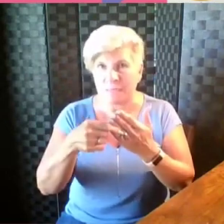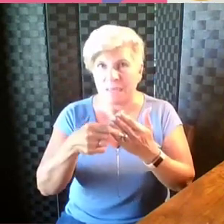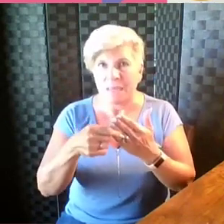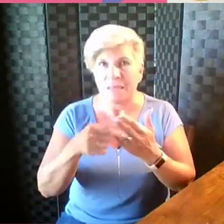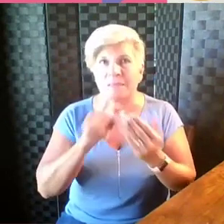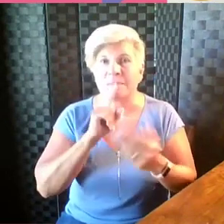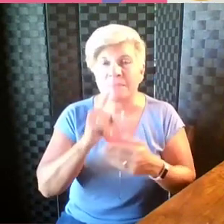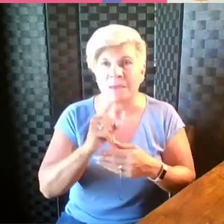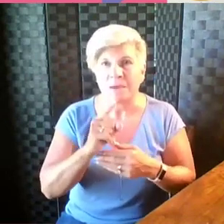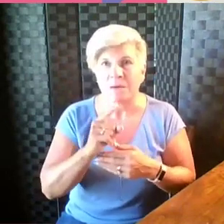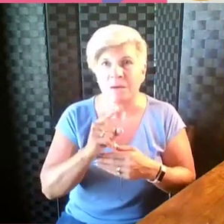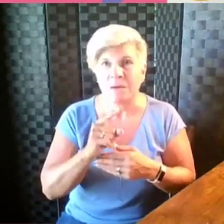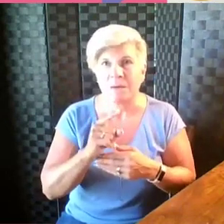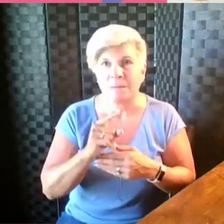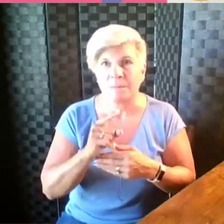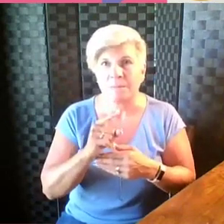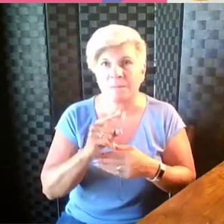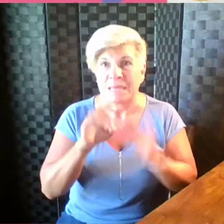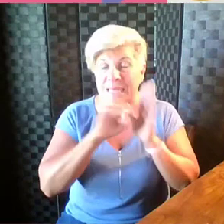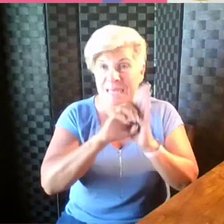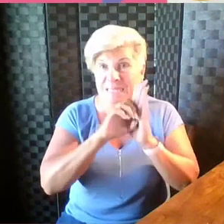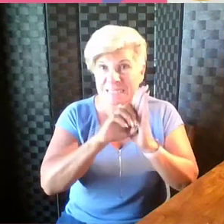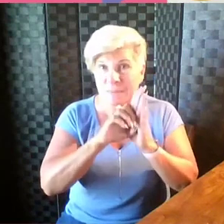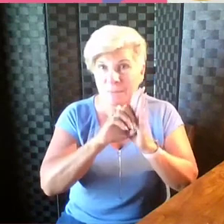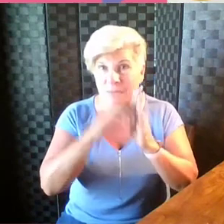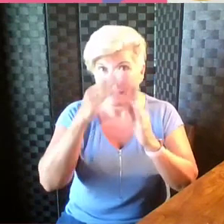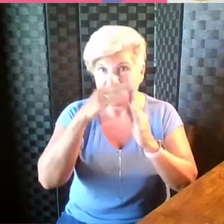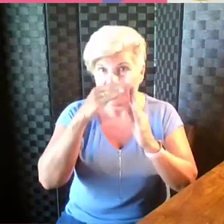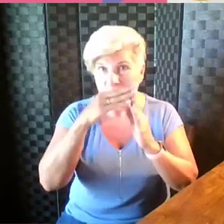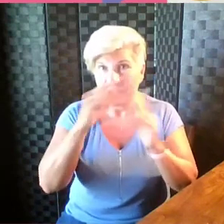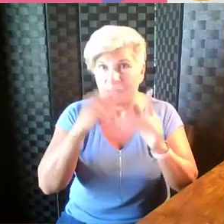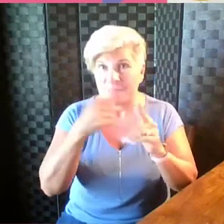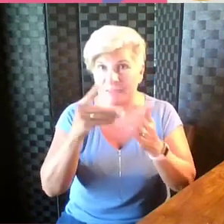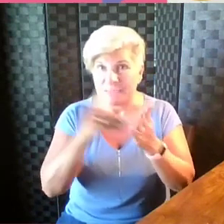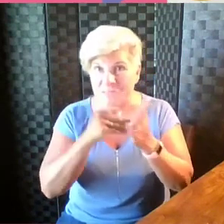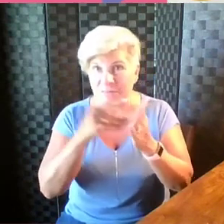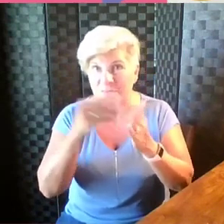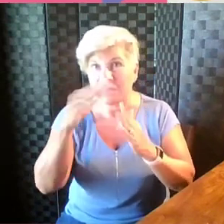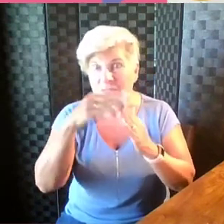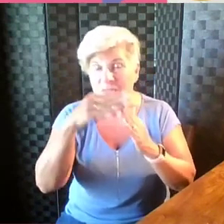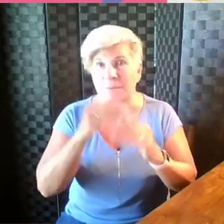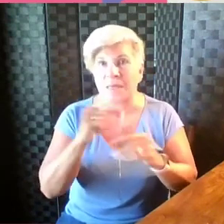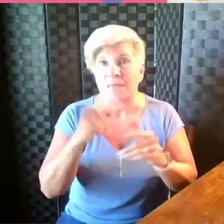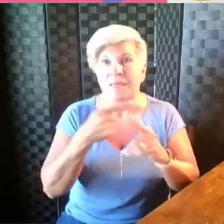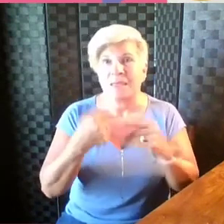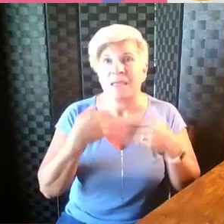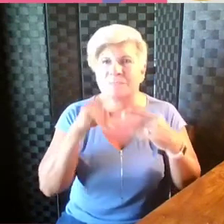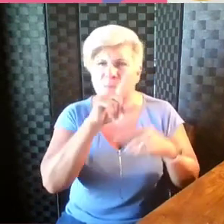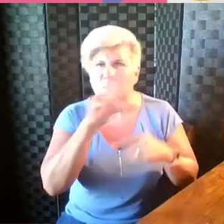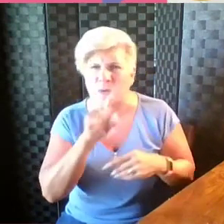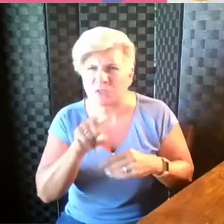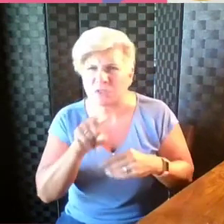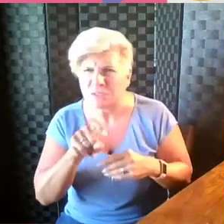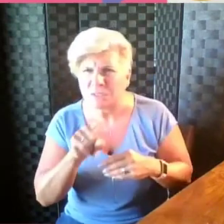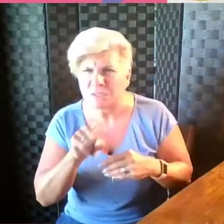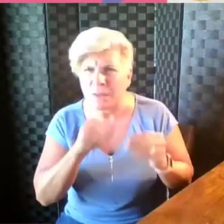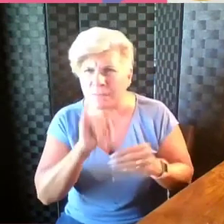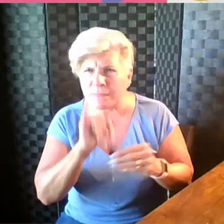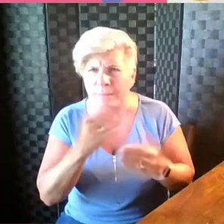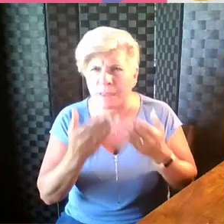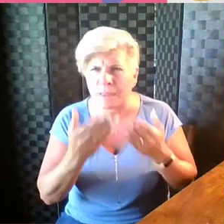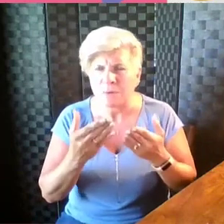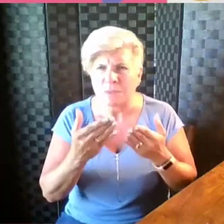examples of figurative language and their definitions are at the top. And then I have some questions about it, and maybe you can even determine what they mean.